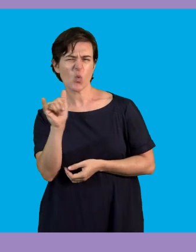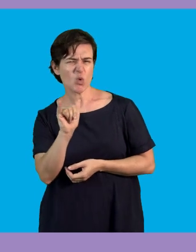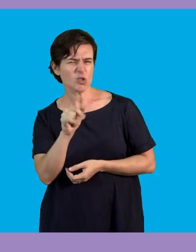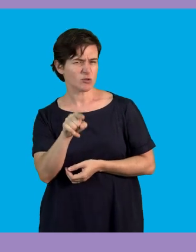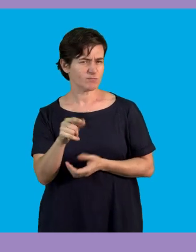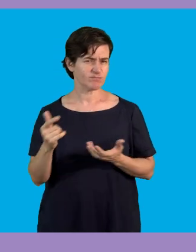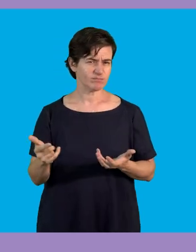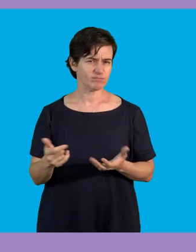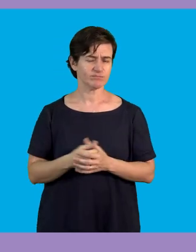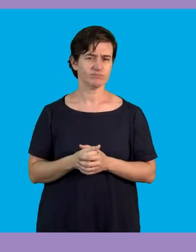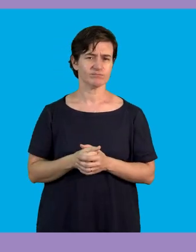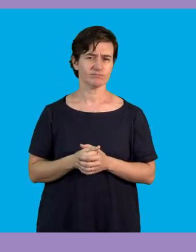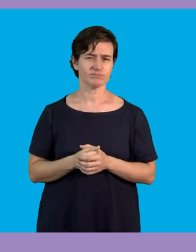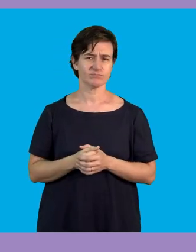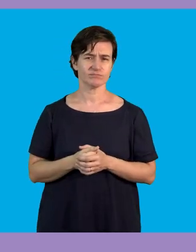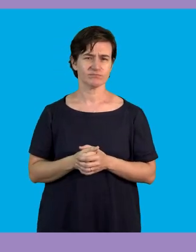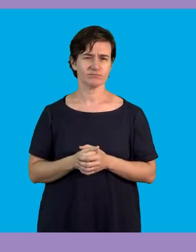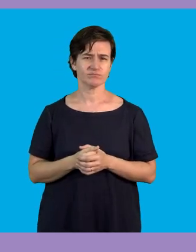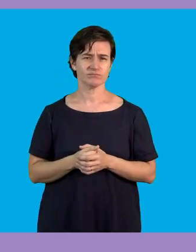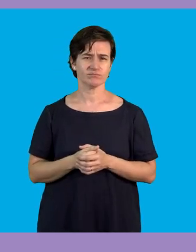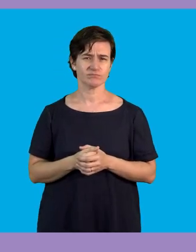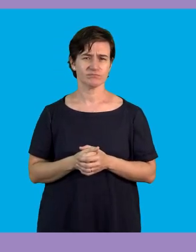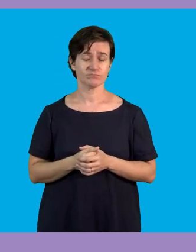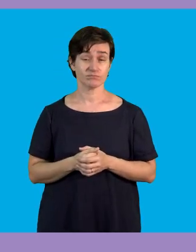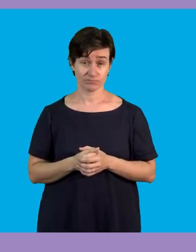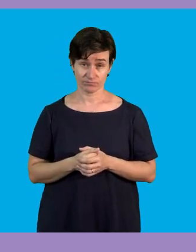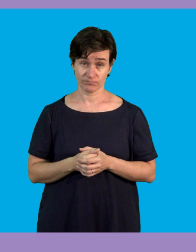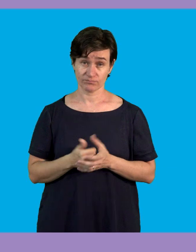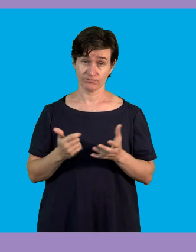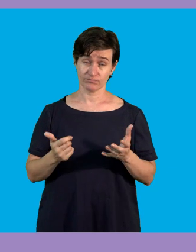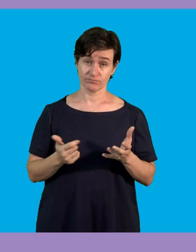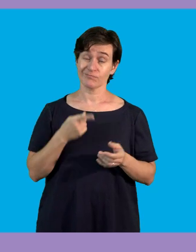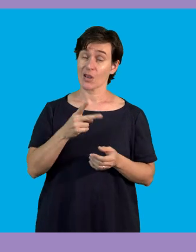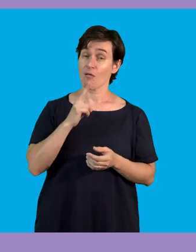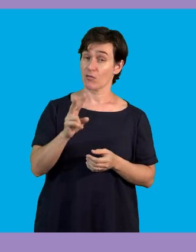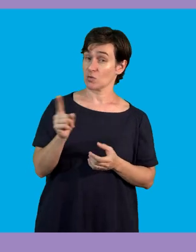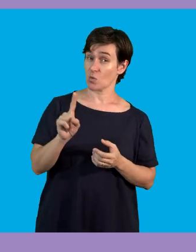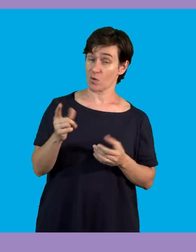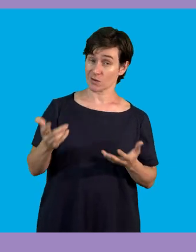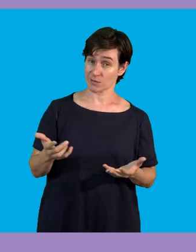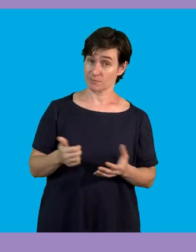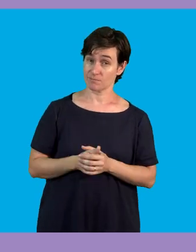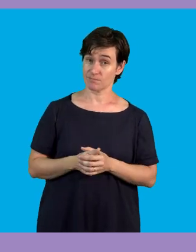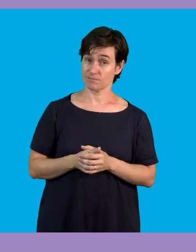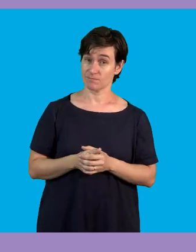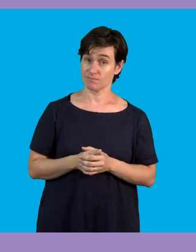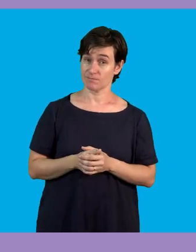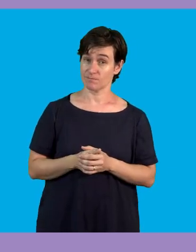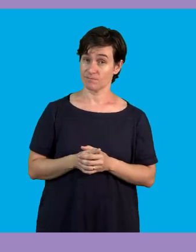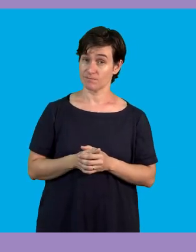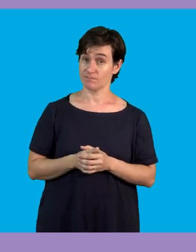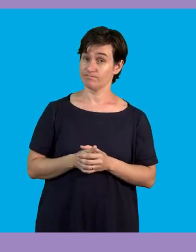constant term there? The term that we would have as an answer,